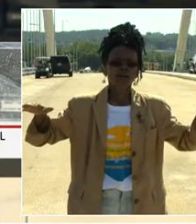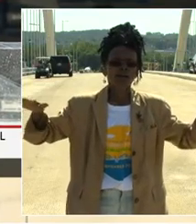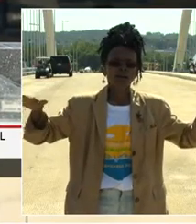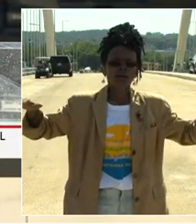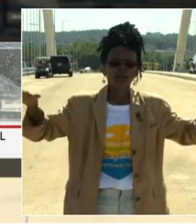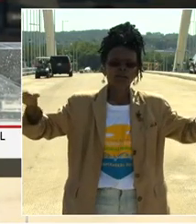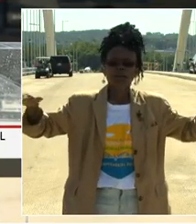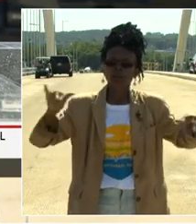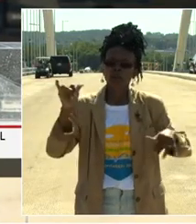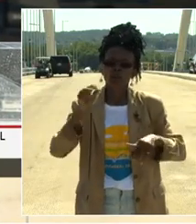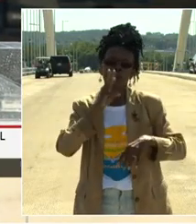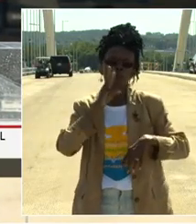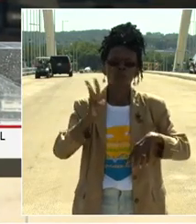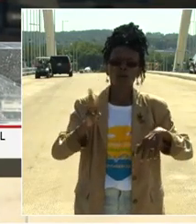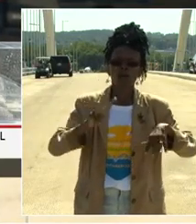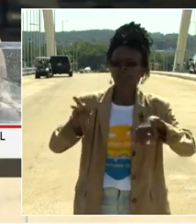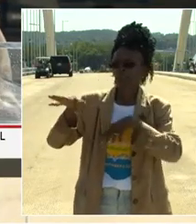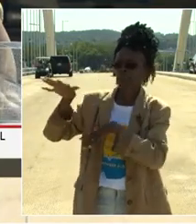rolling sea.